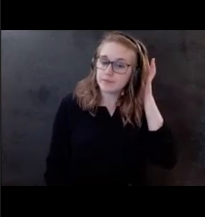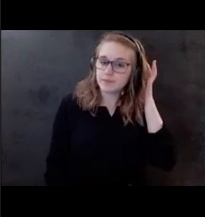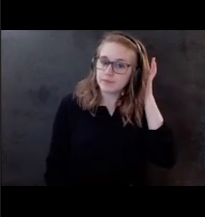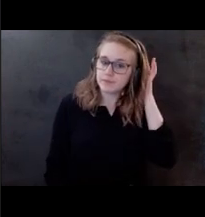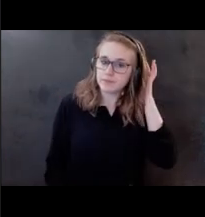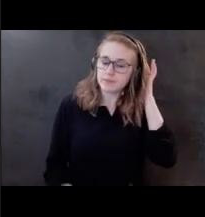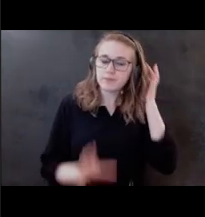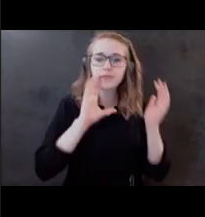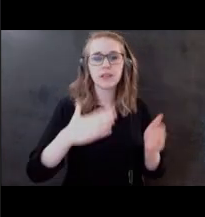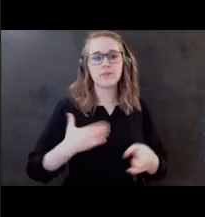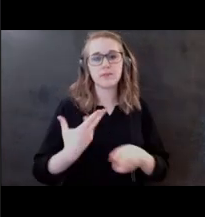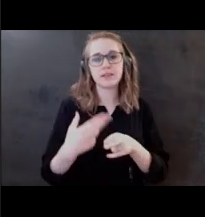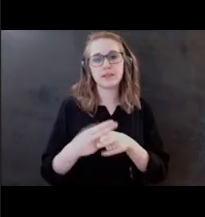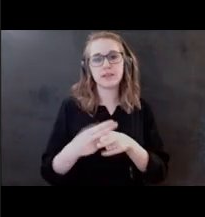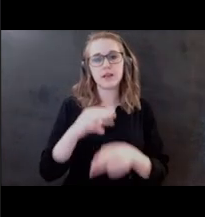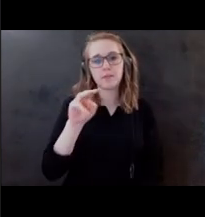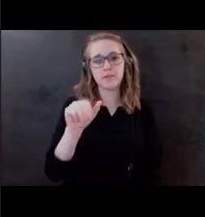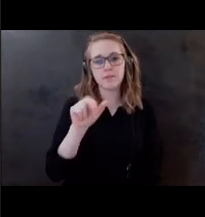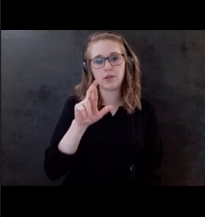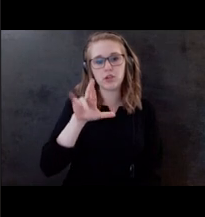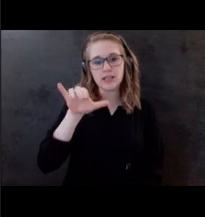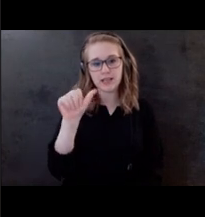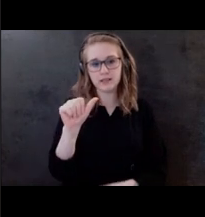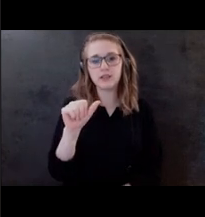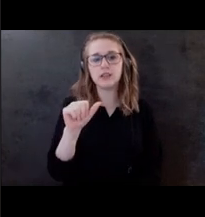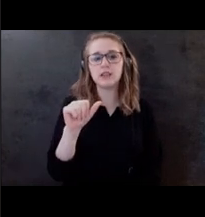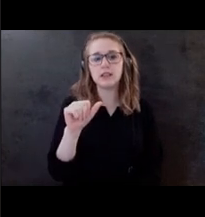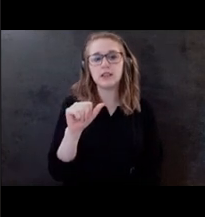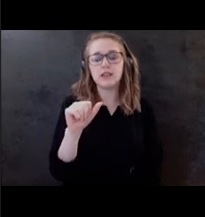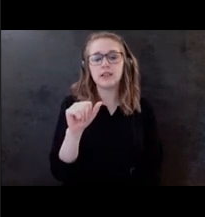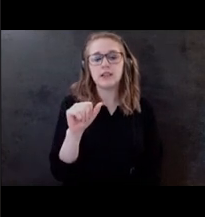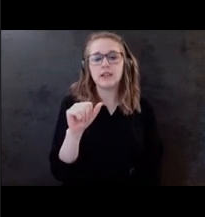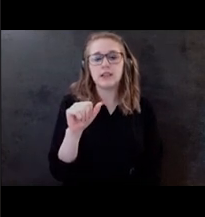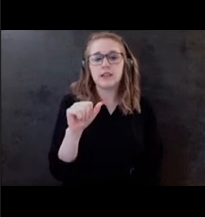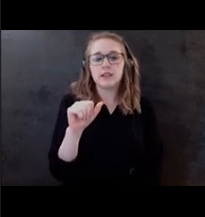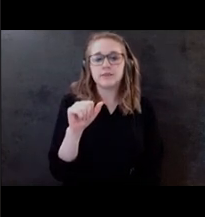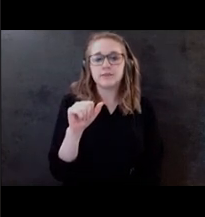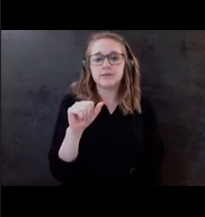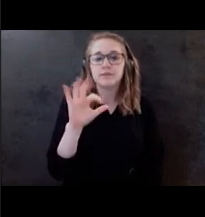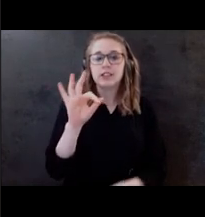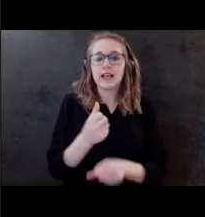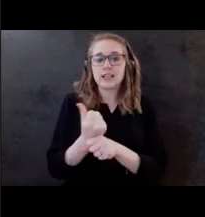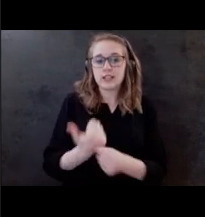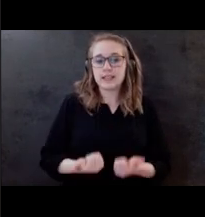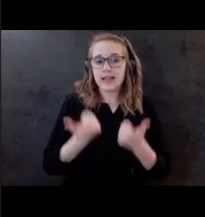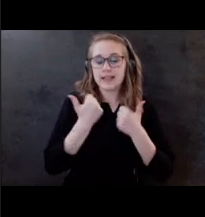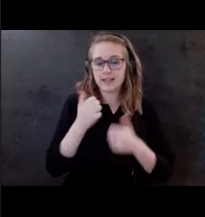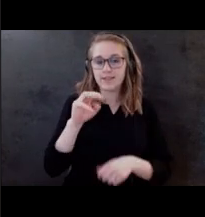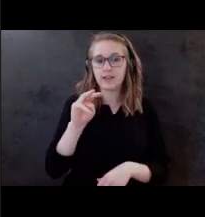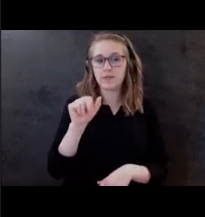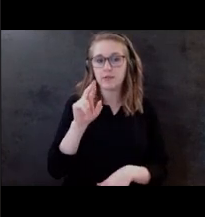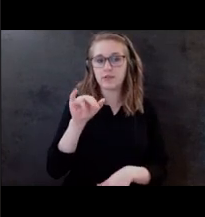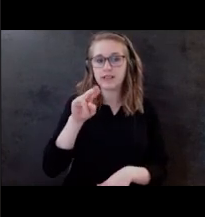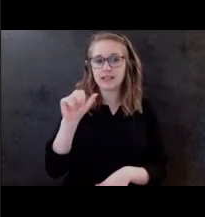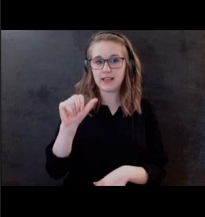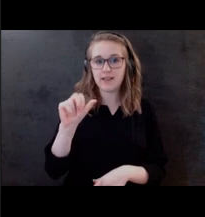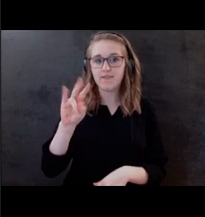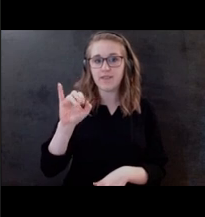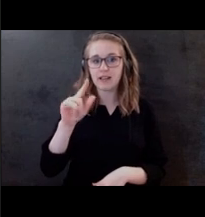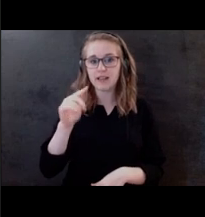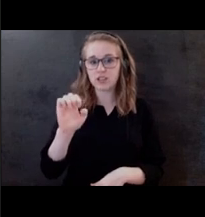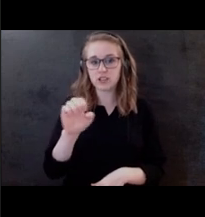My name is Maria Voloshin. For 9 years, I live in Marina Village. My address 700 East